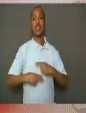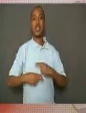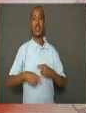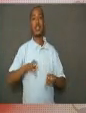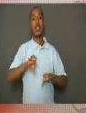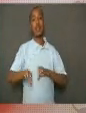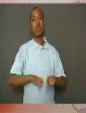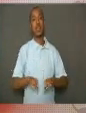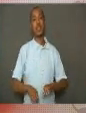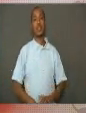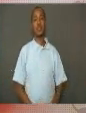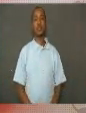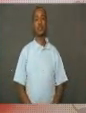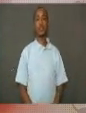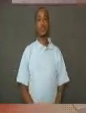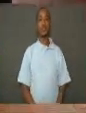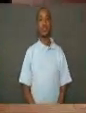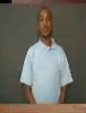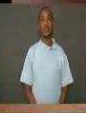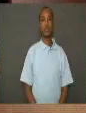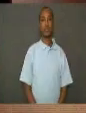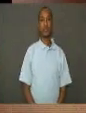take place.